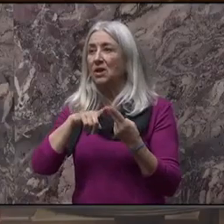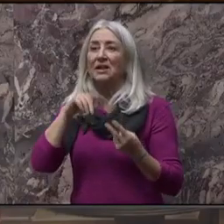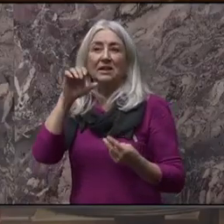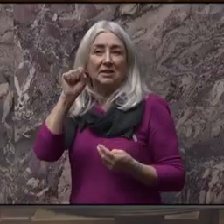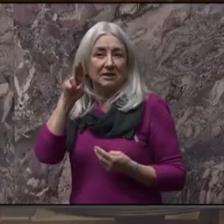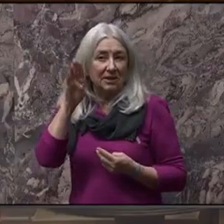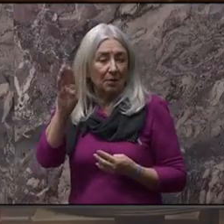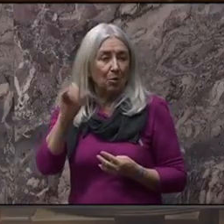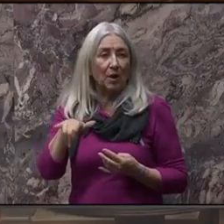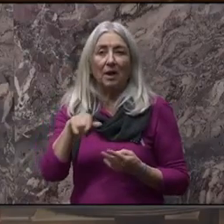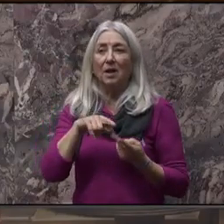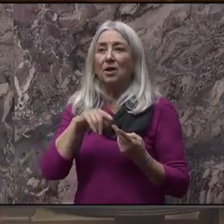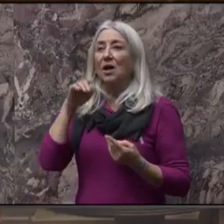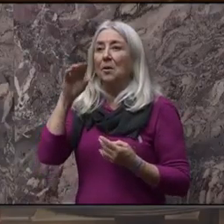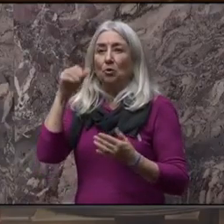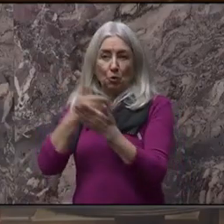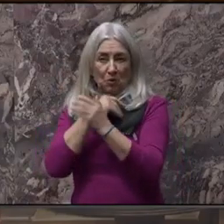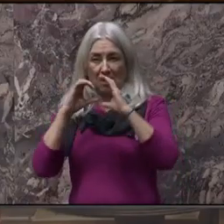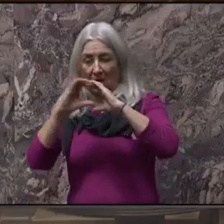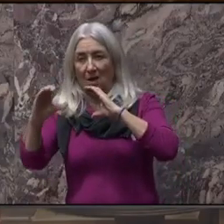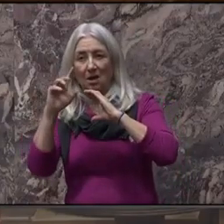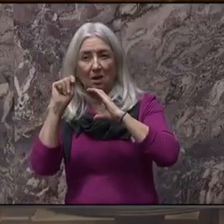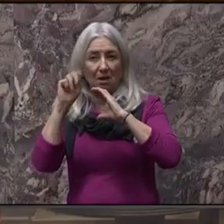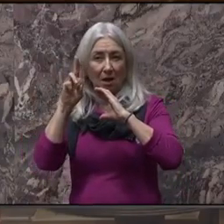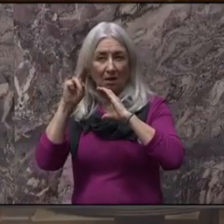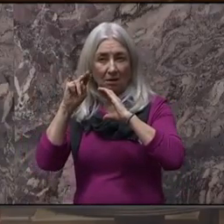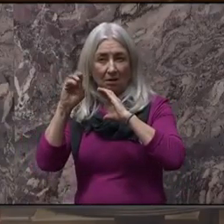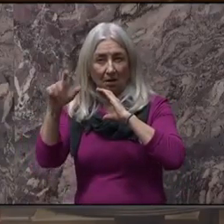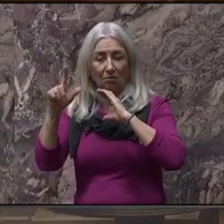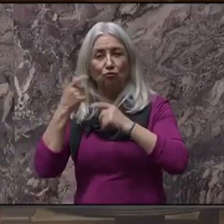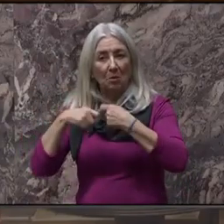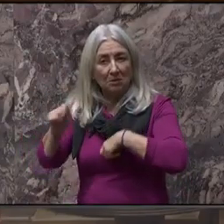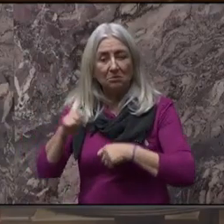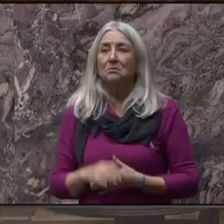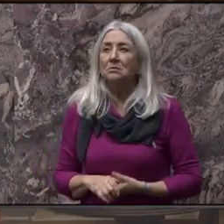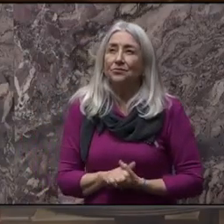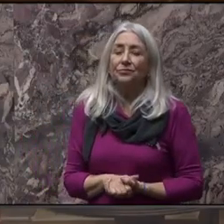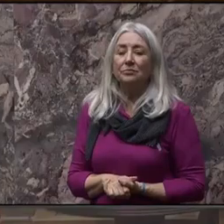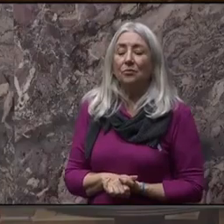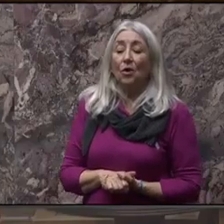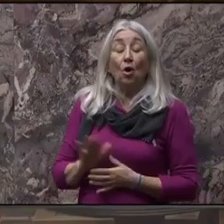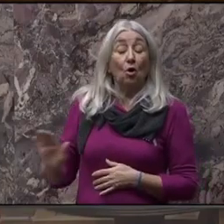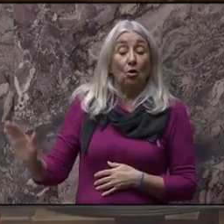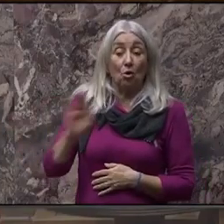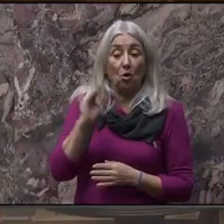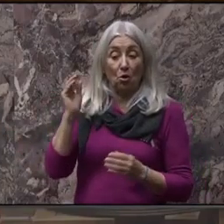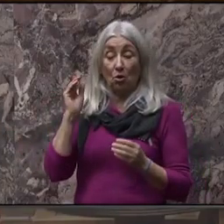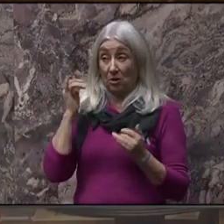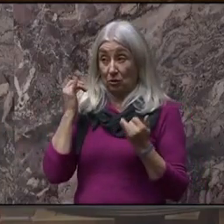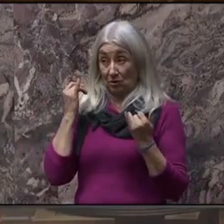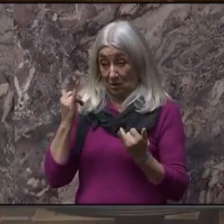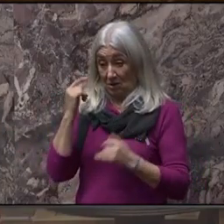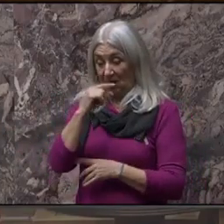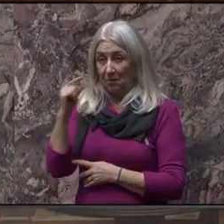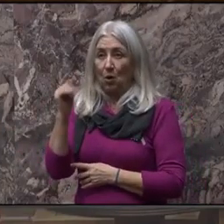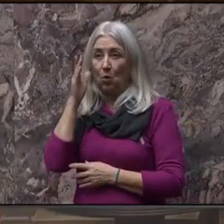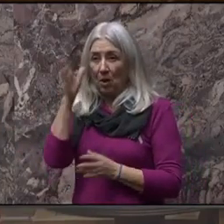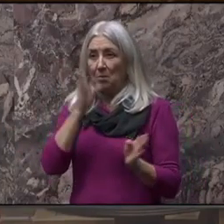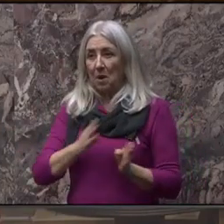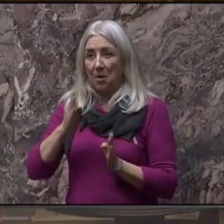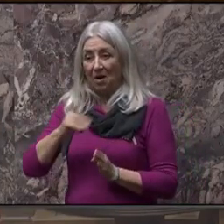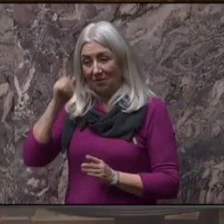Subway, and the George Massey Tunnel replacement project. Your government is preparing for the future with a Site